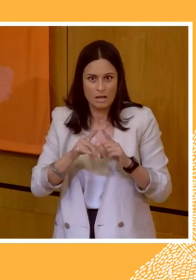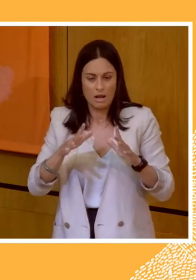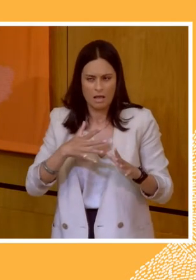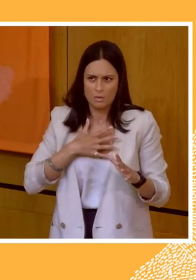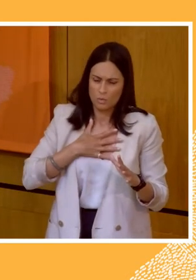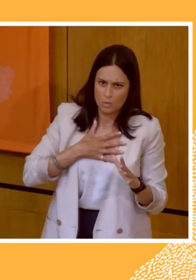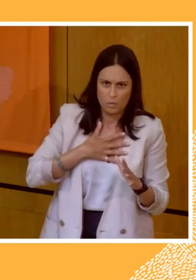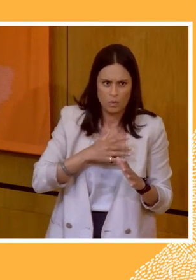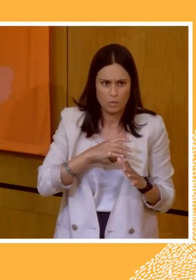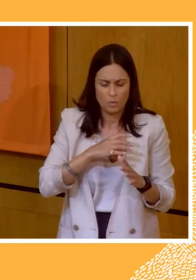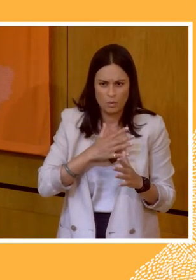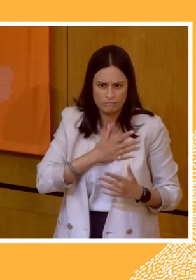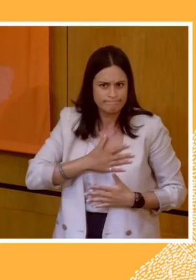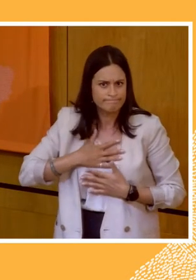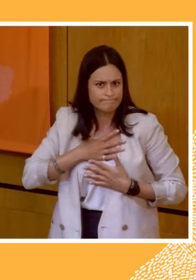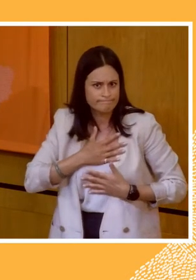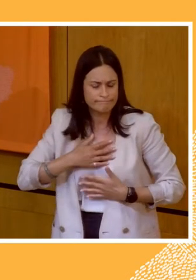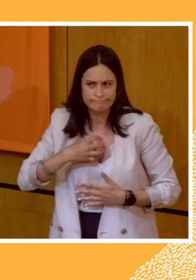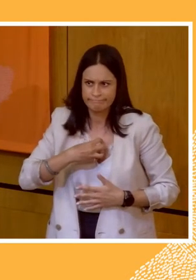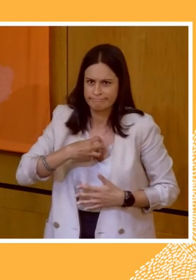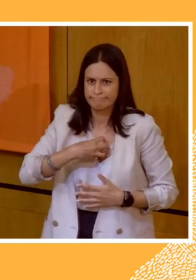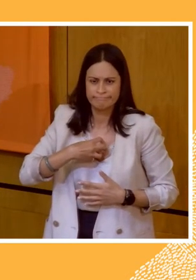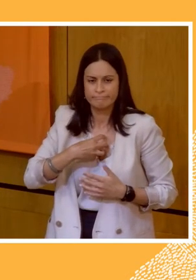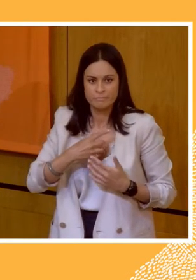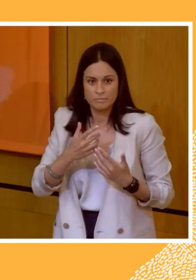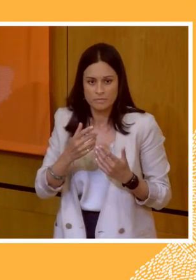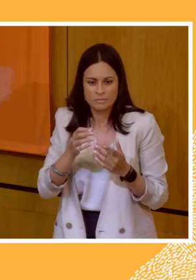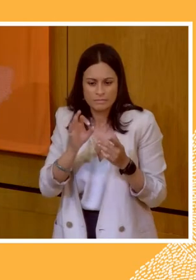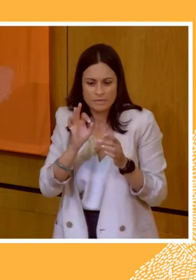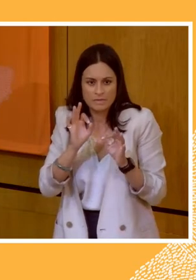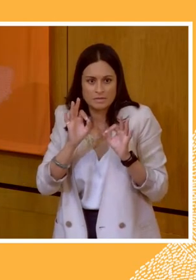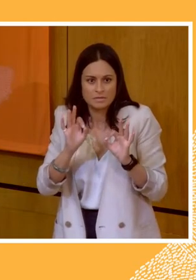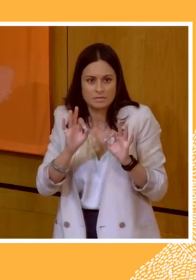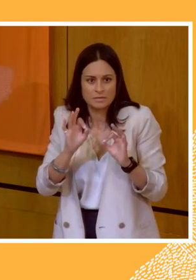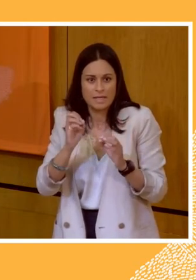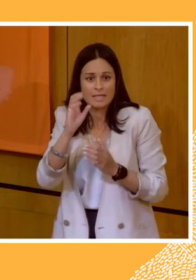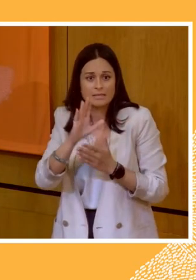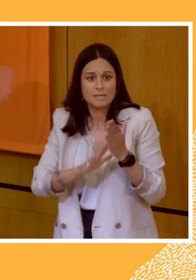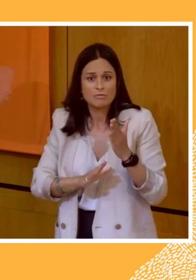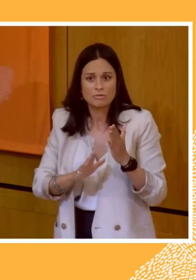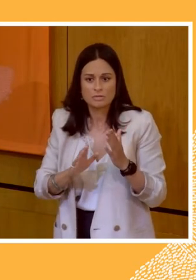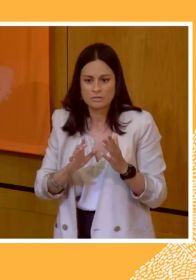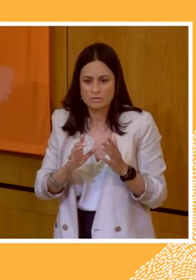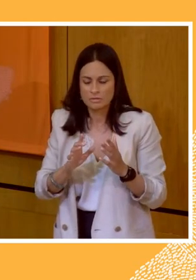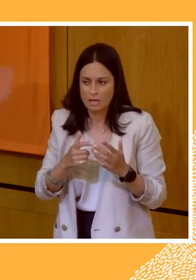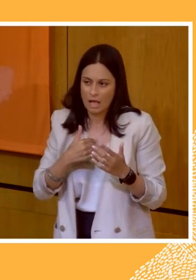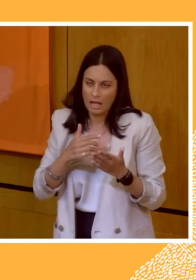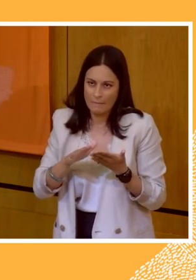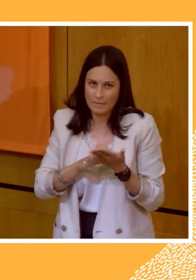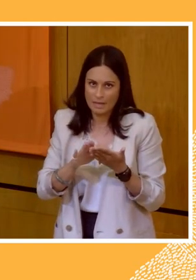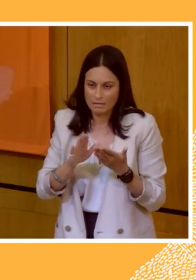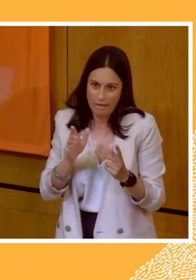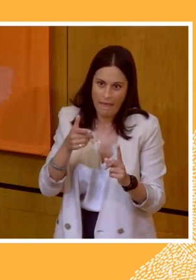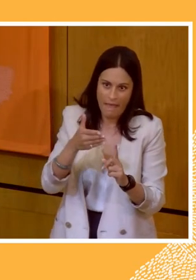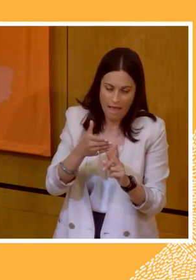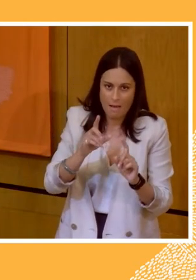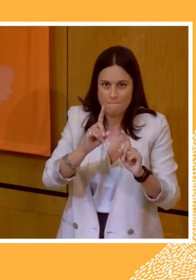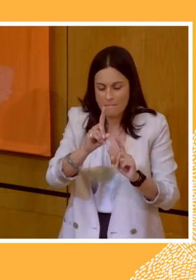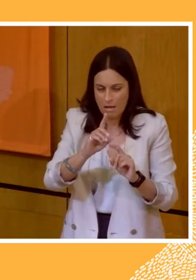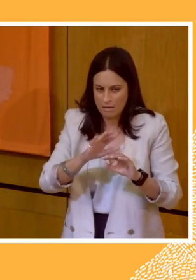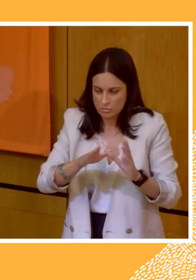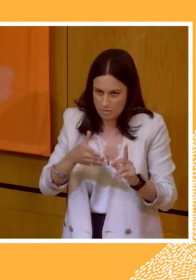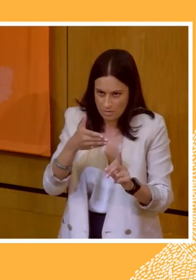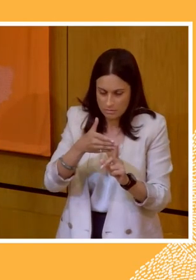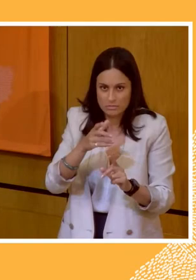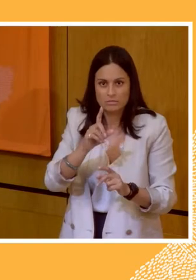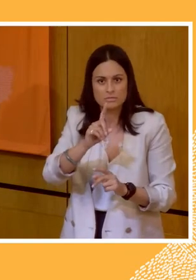I found it incredibly emotional. We went, it was really special as an experience, but obviously that's not the point, but it was. We